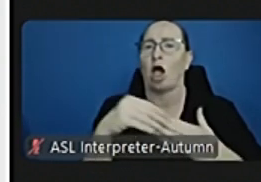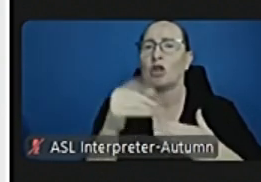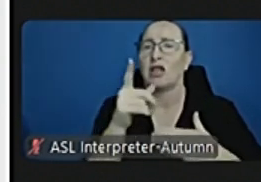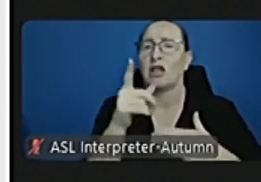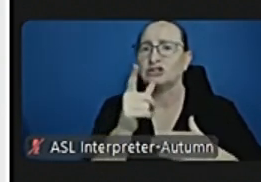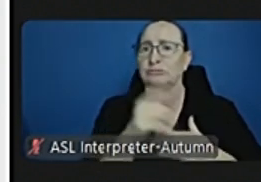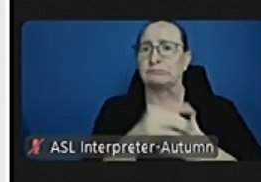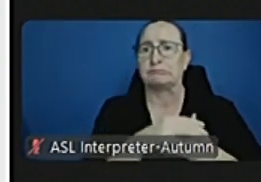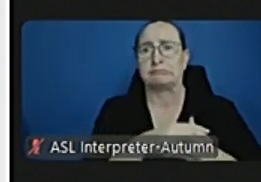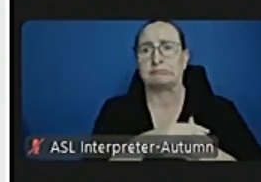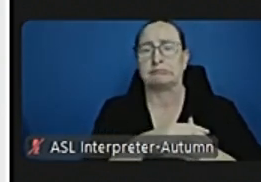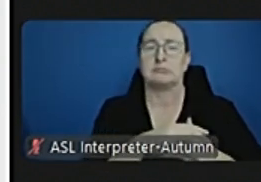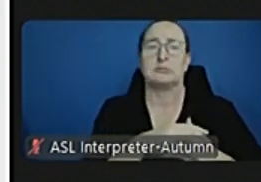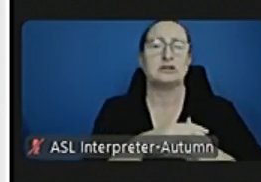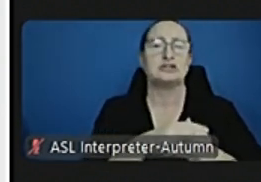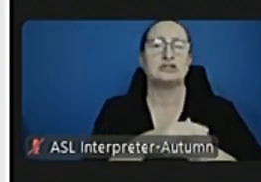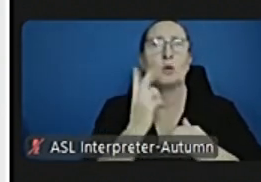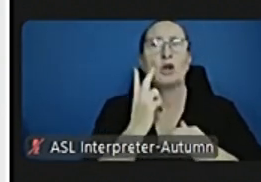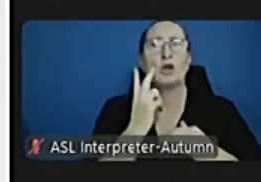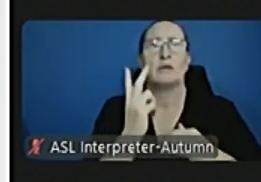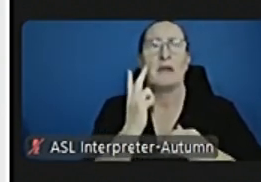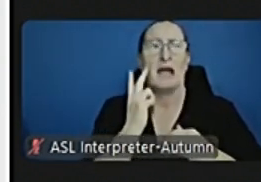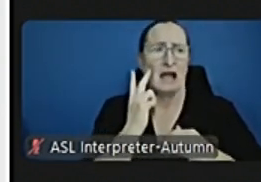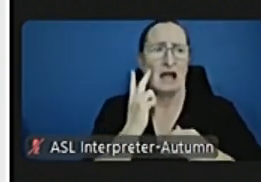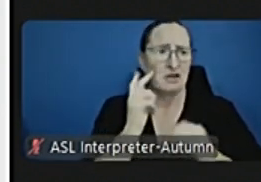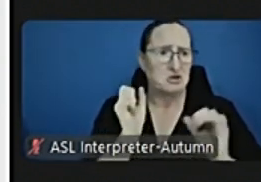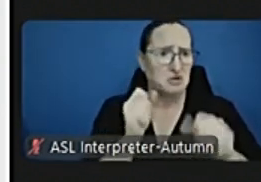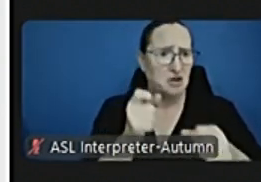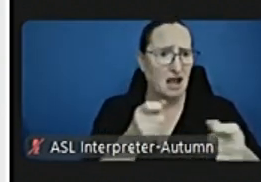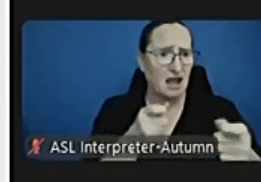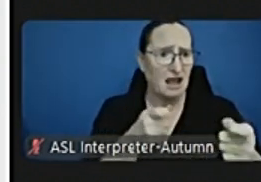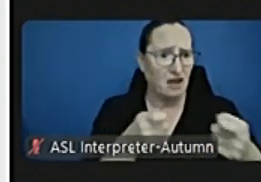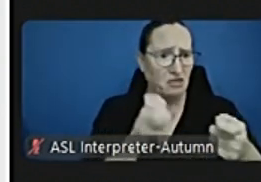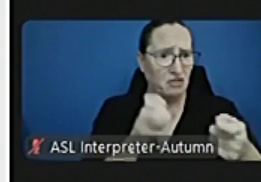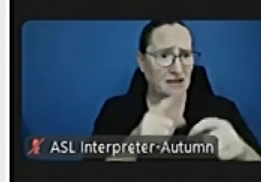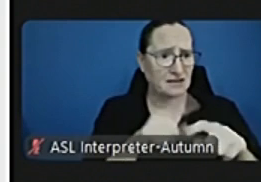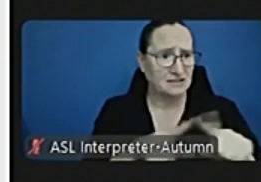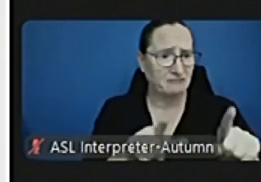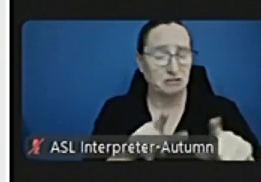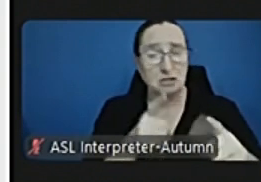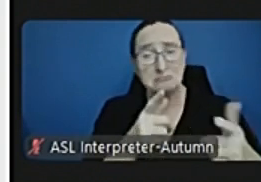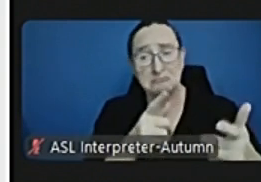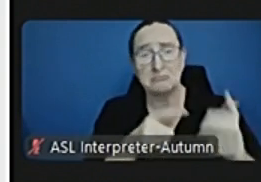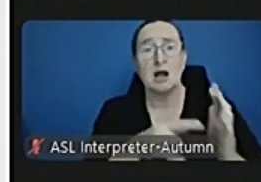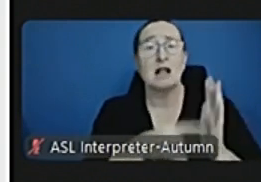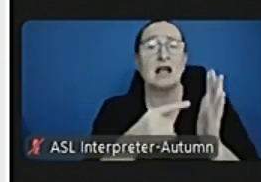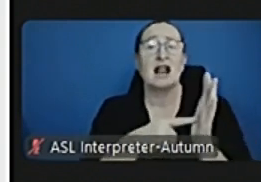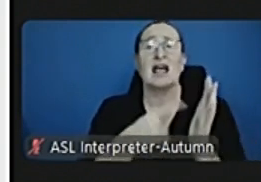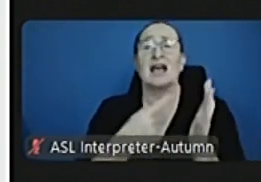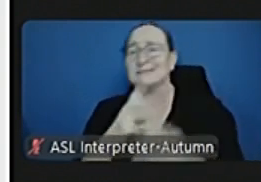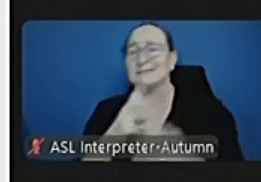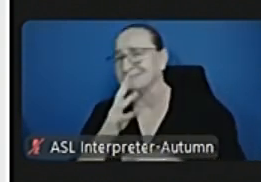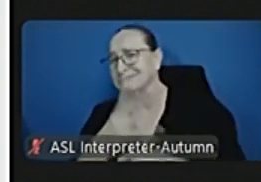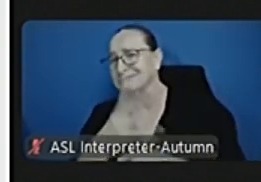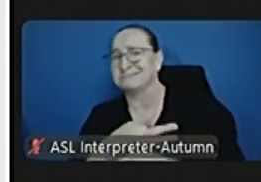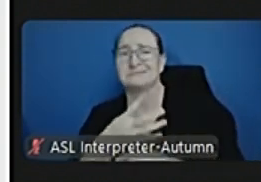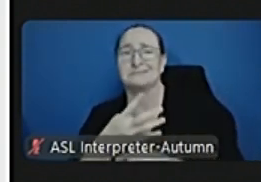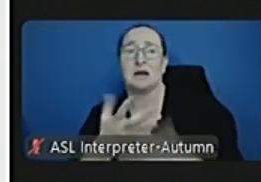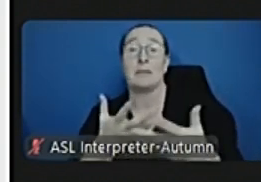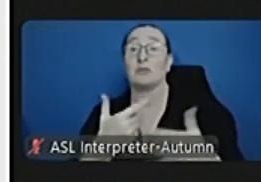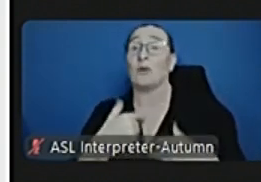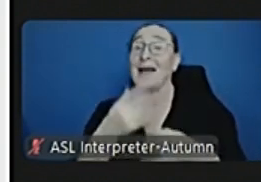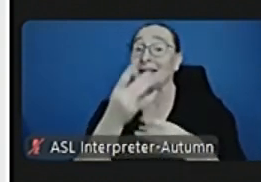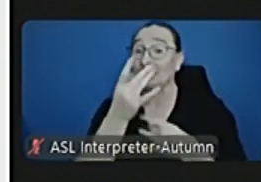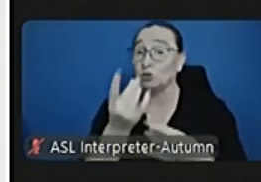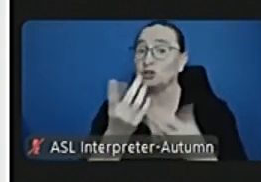judgment issues, look back and say, could I have handled that differently? Occasionally lack of interest. Maybe you had interest along the way that you're